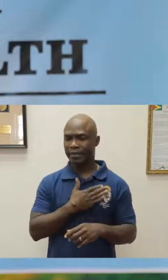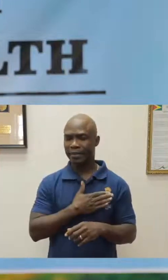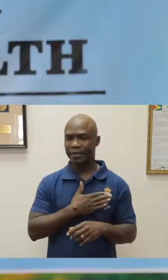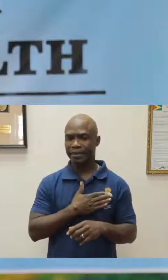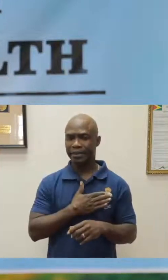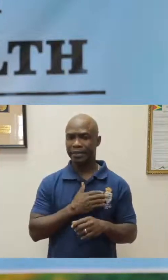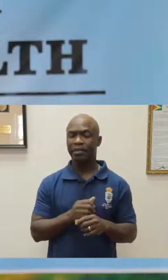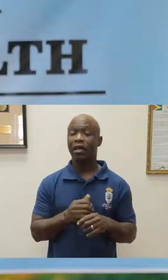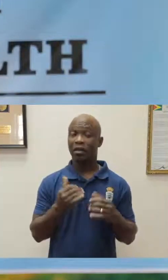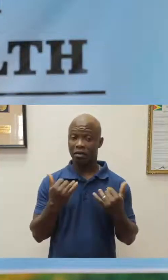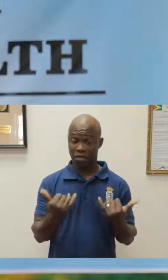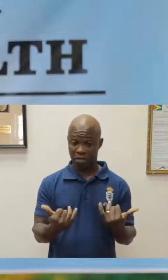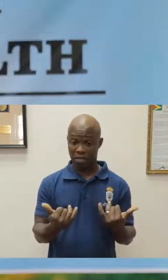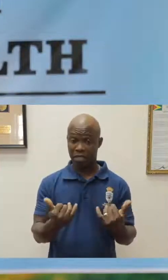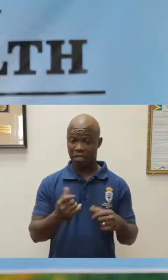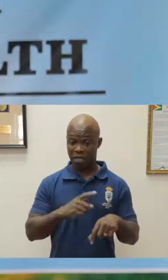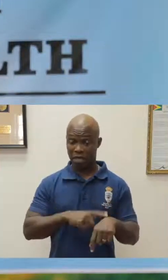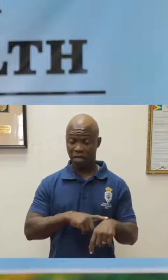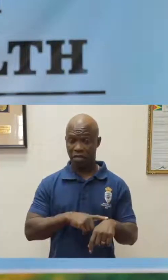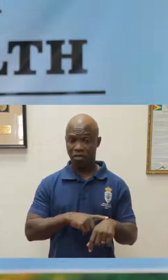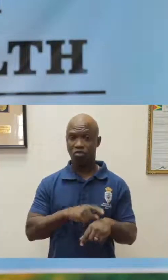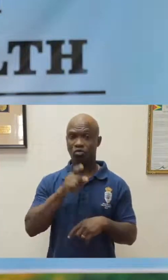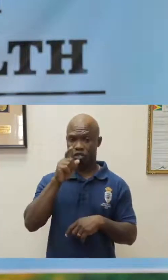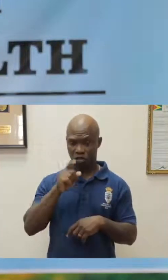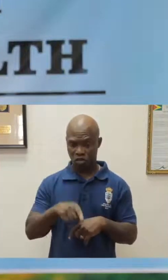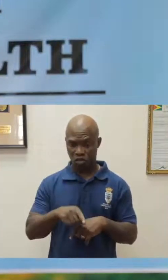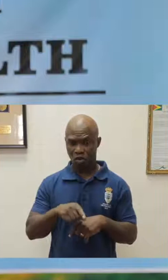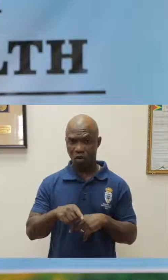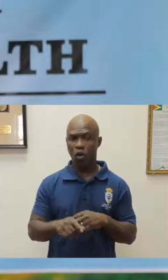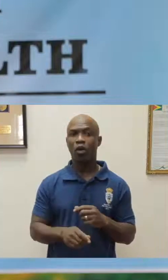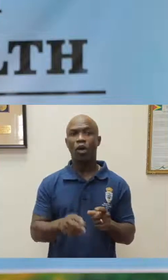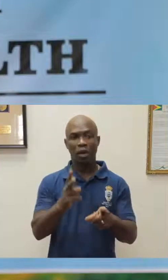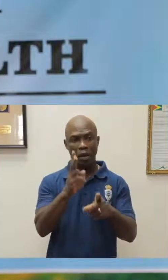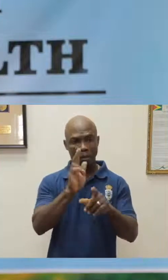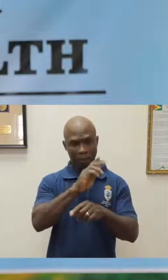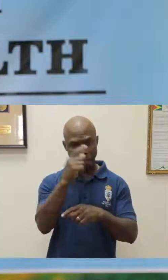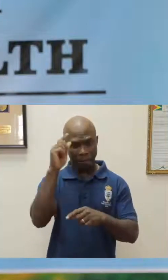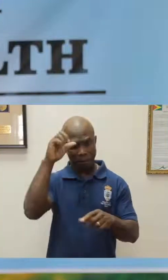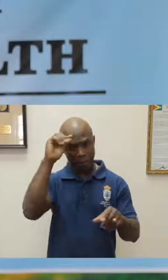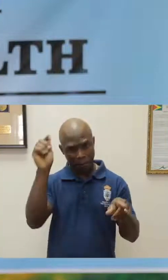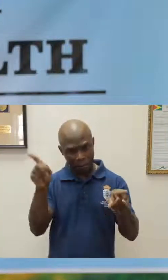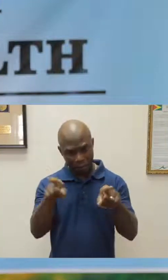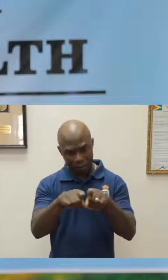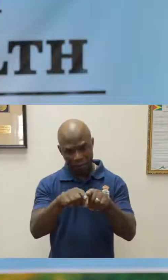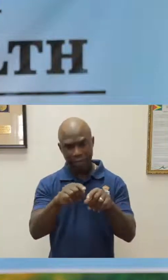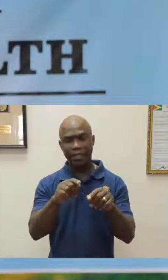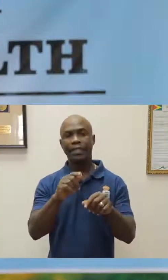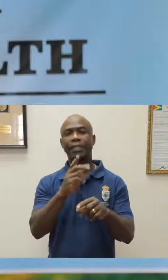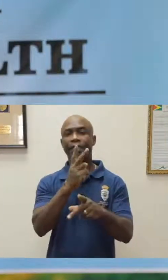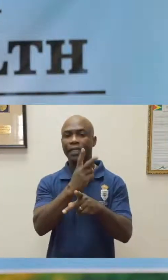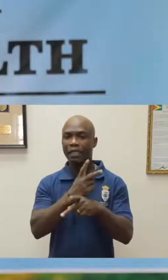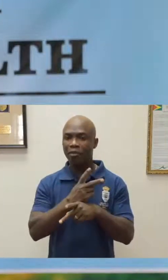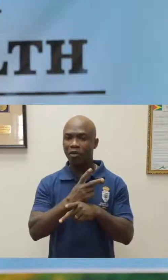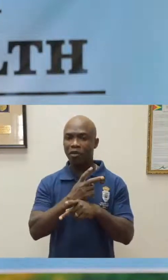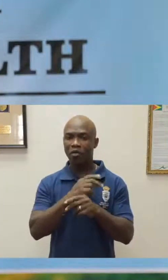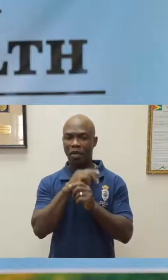this. In this time, when we should be our brother's keeper, we are turning him away.